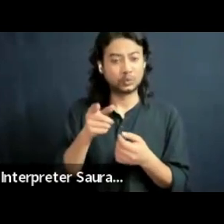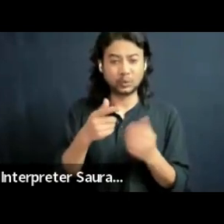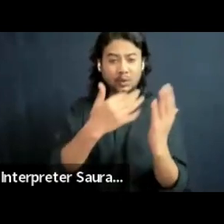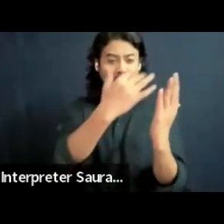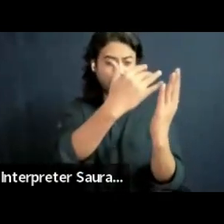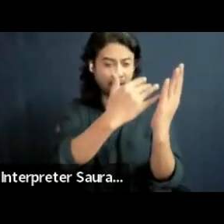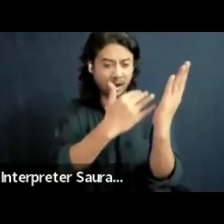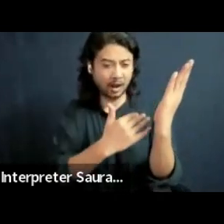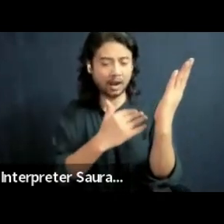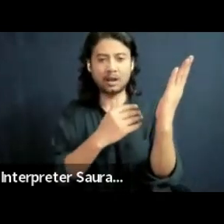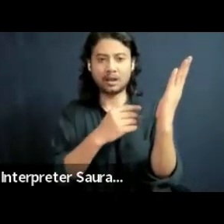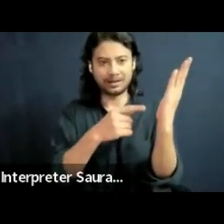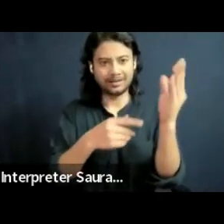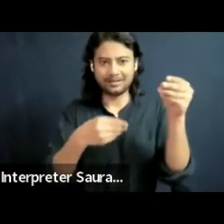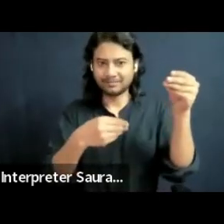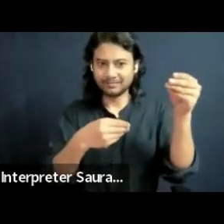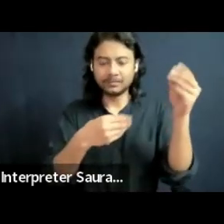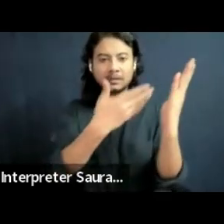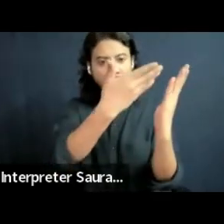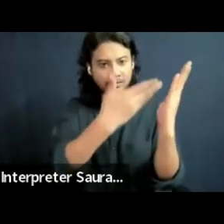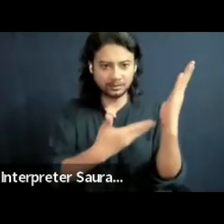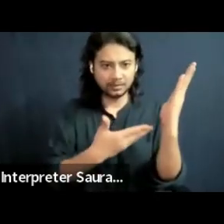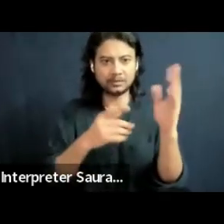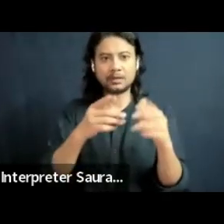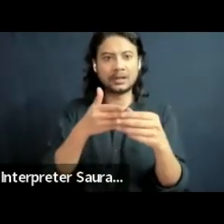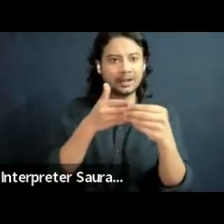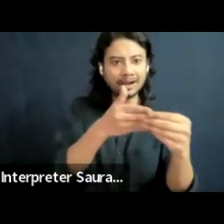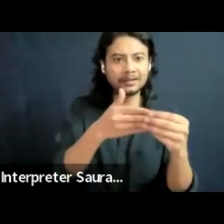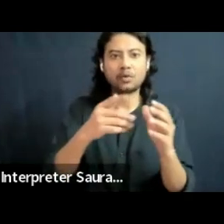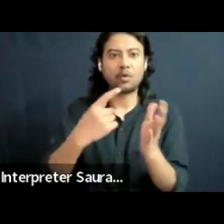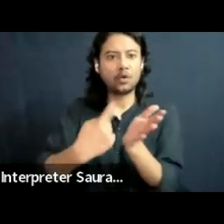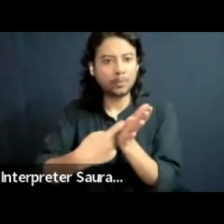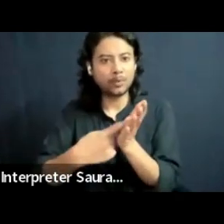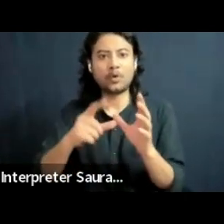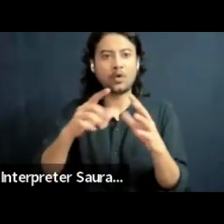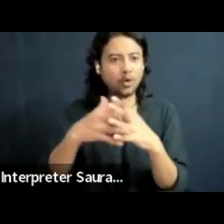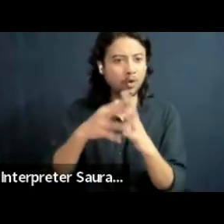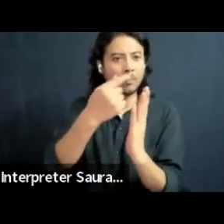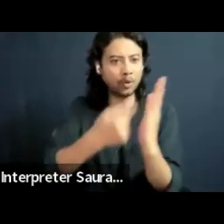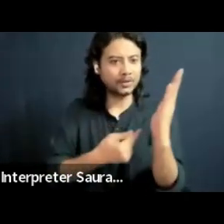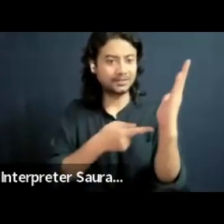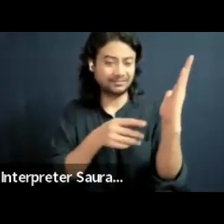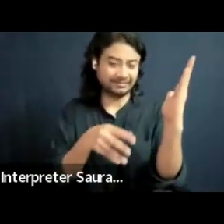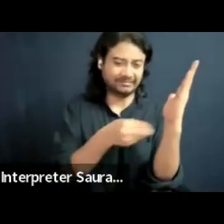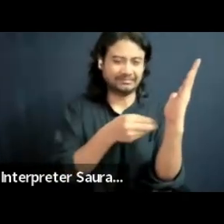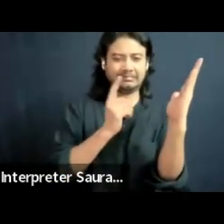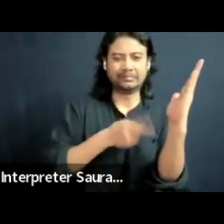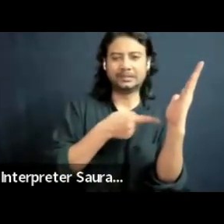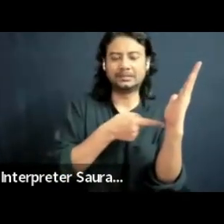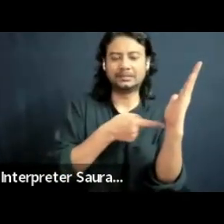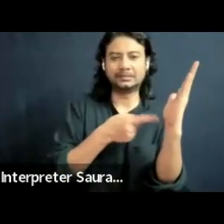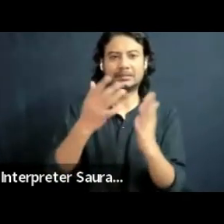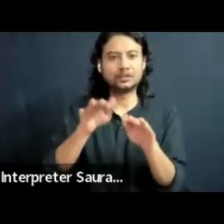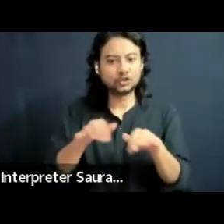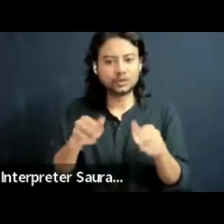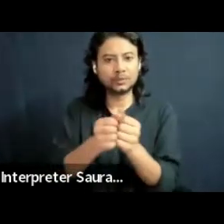disabilities. I don't think there's been too much research on this. I would urge that we do some research, that we look at these schemes, we look